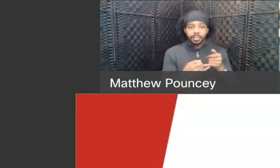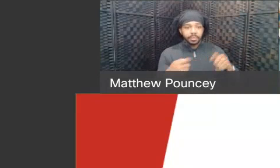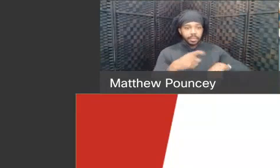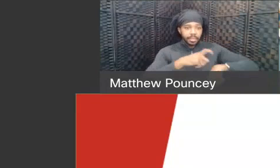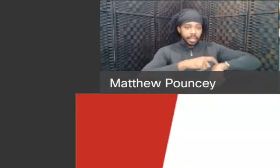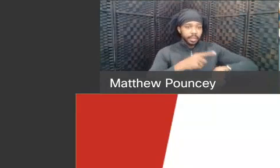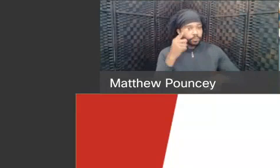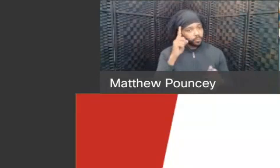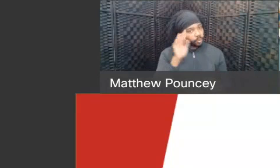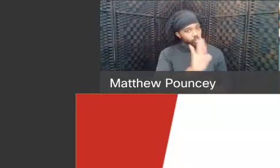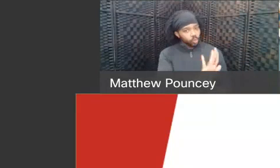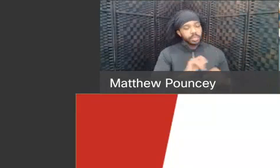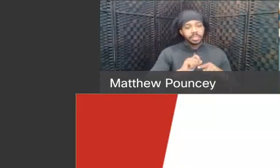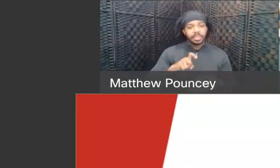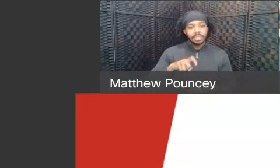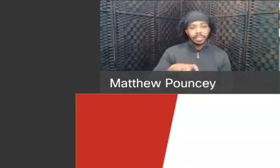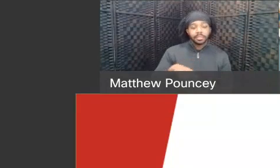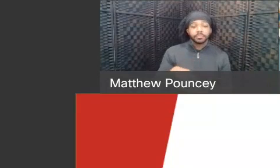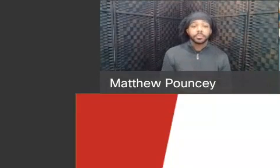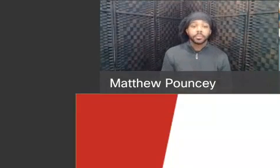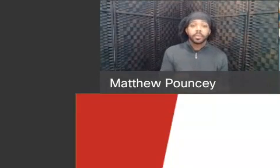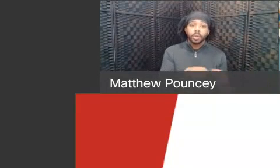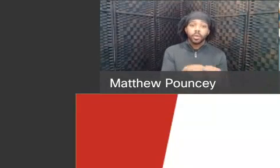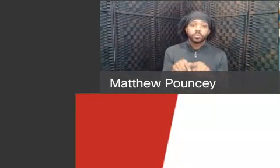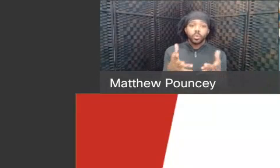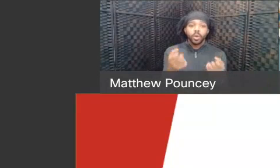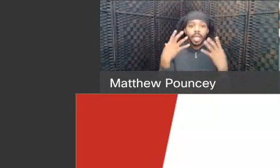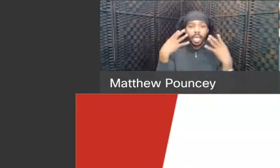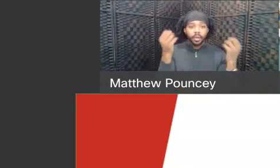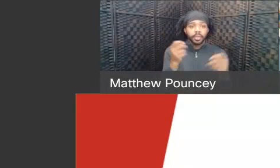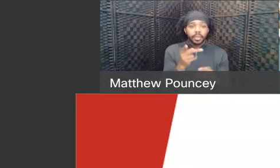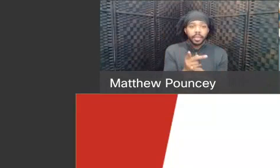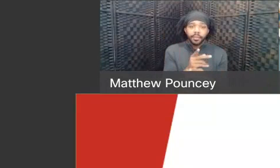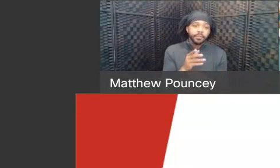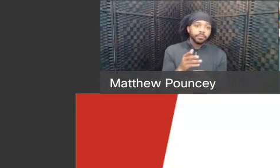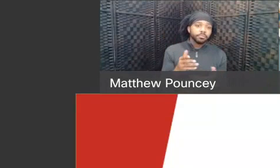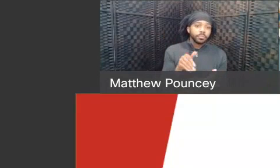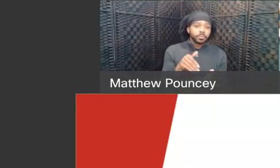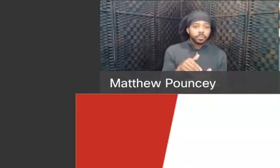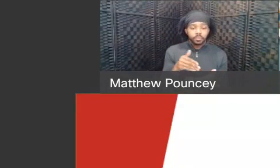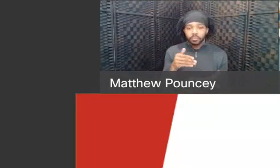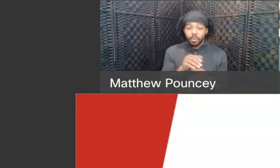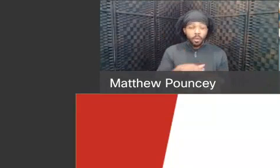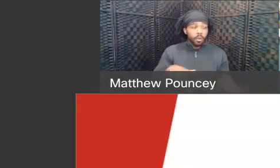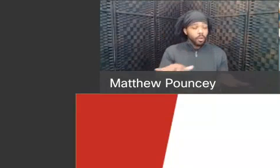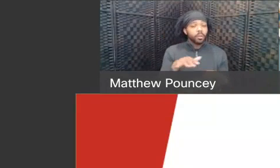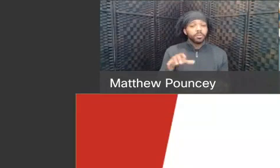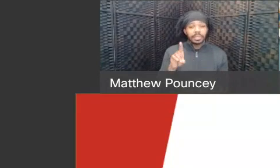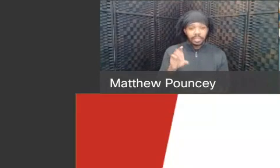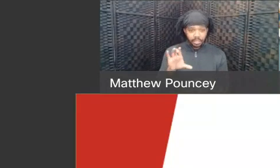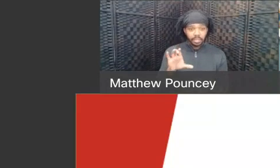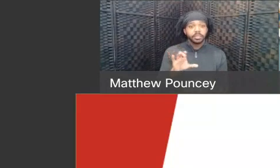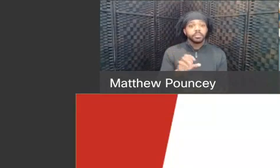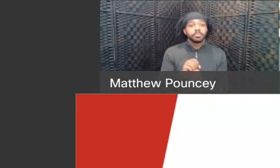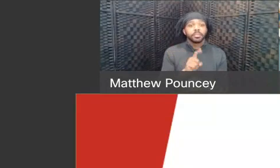needs. We want healthcare facilities and all frontline healthcare workers in the District of Columbia to